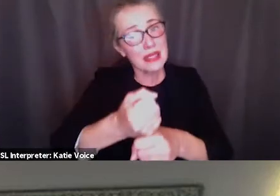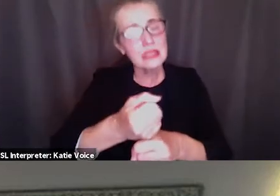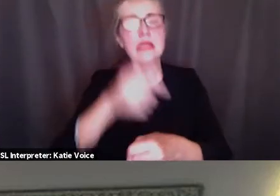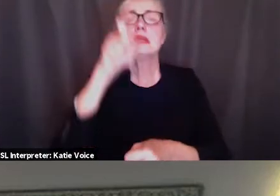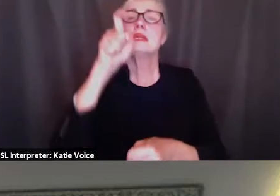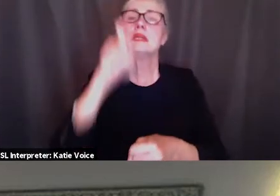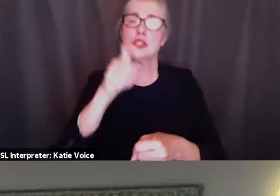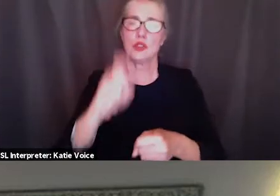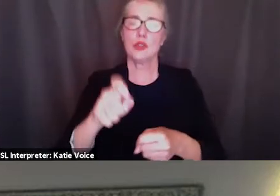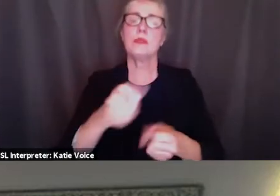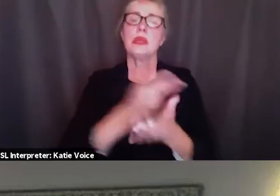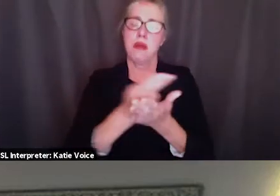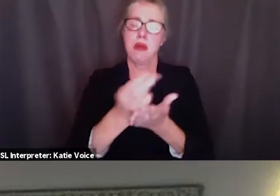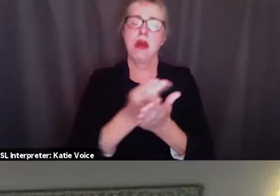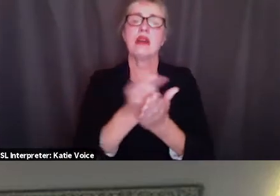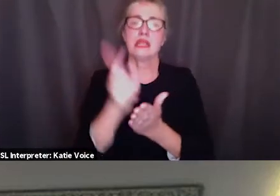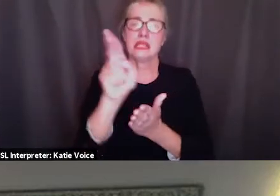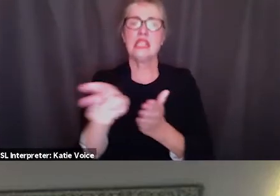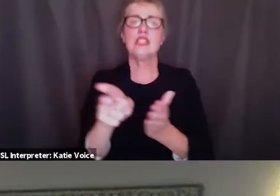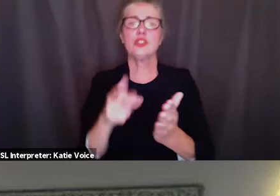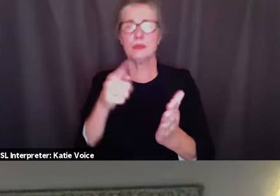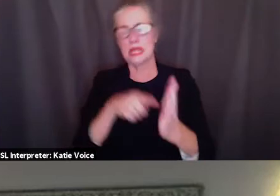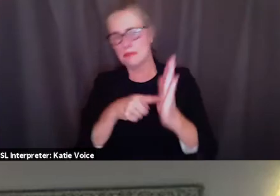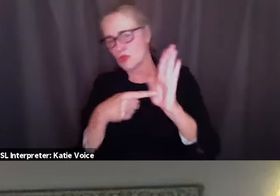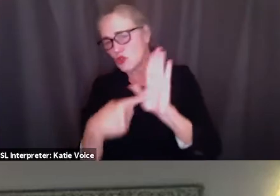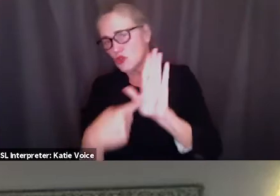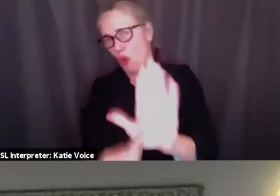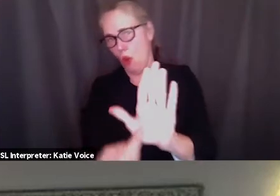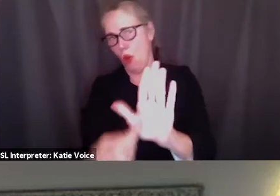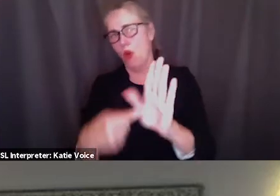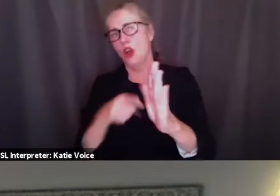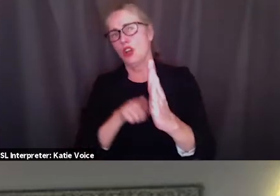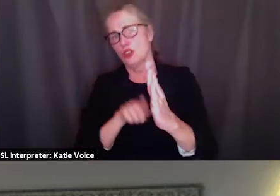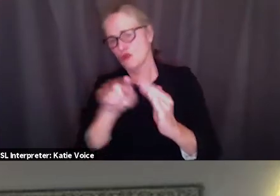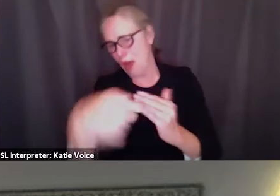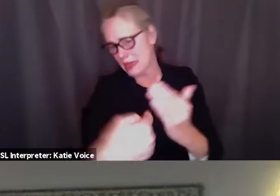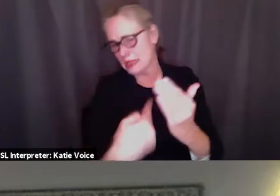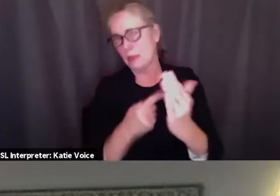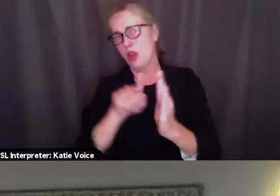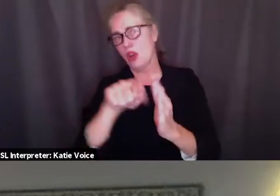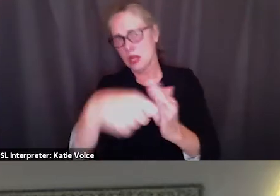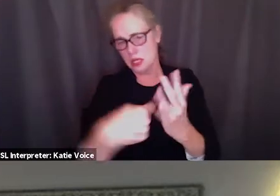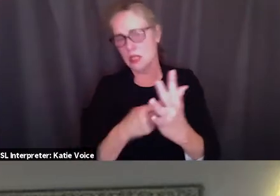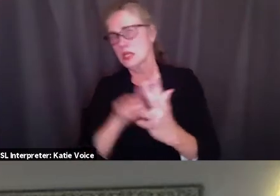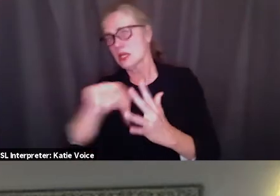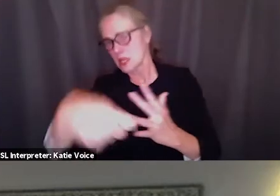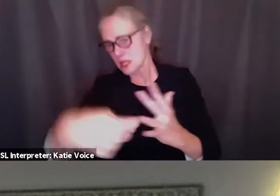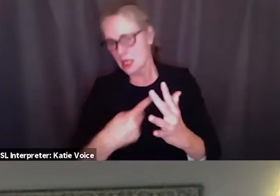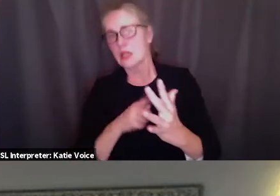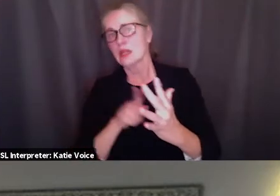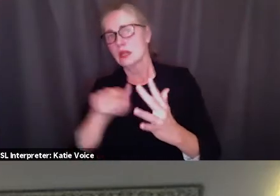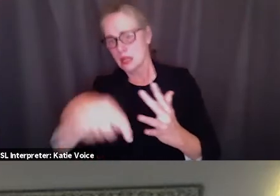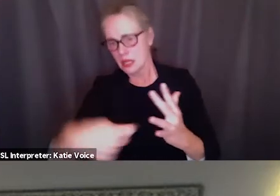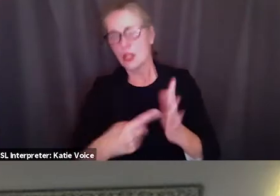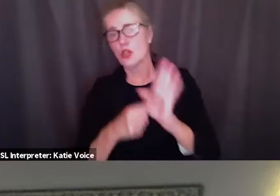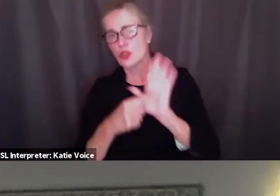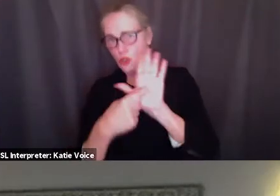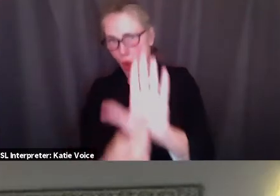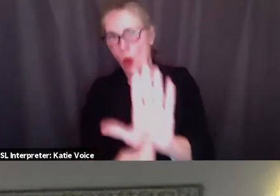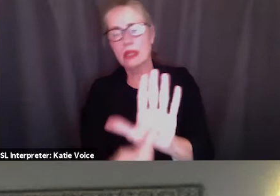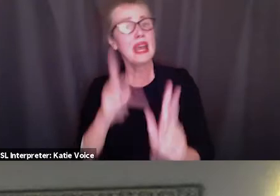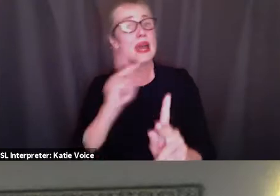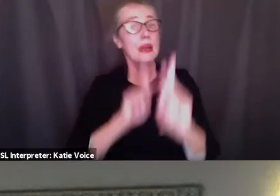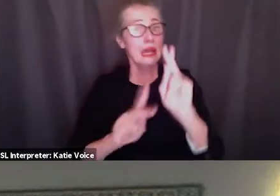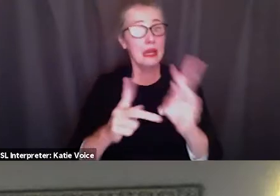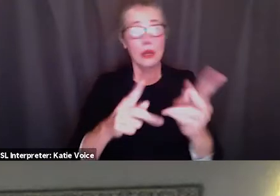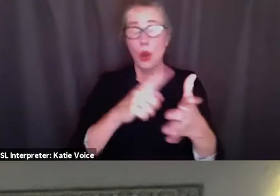transparent. You want us to trust that you're doing this for the kids? Be transparent. Give us the information we want. People are asking for where